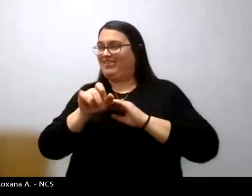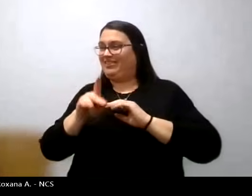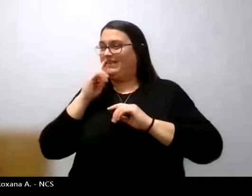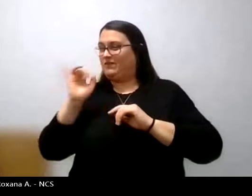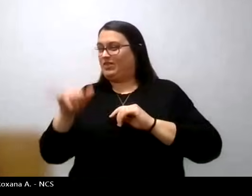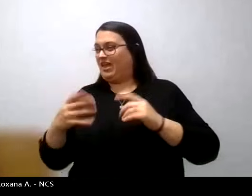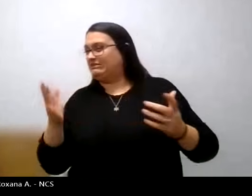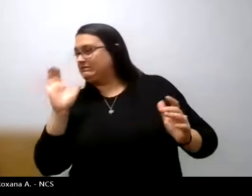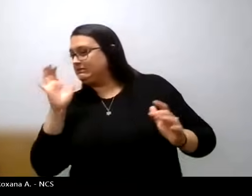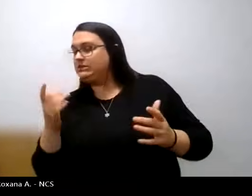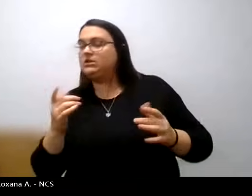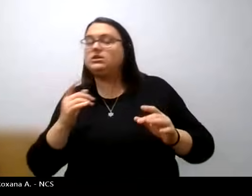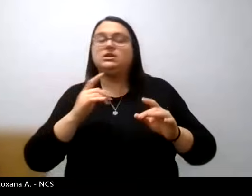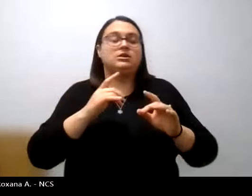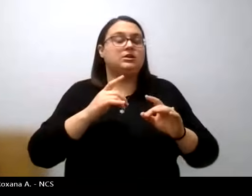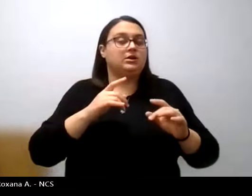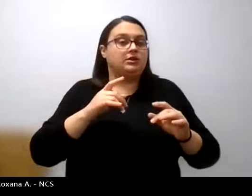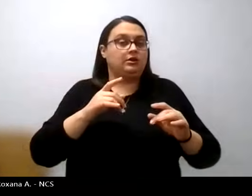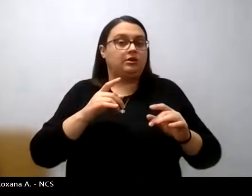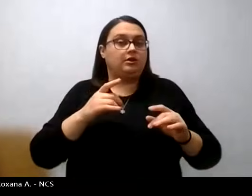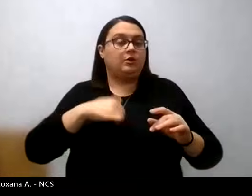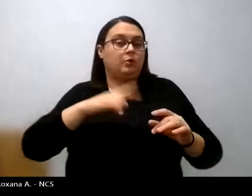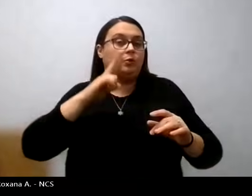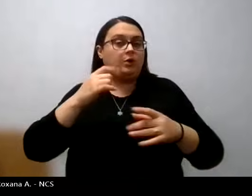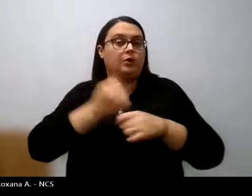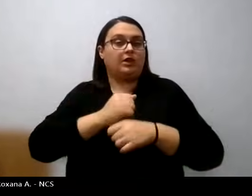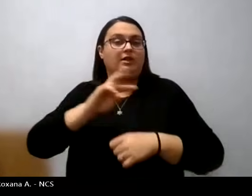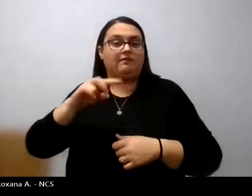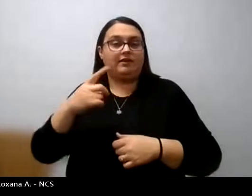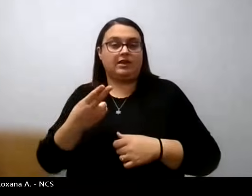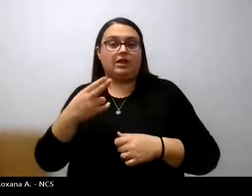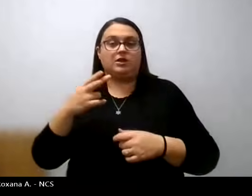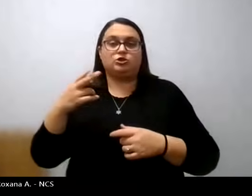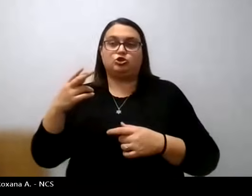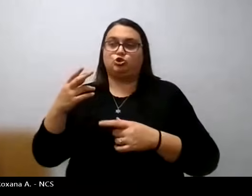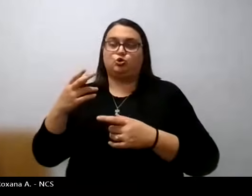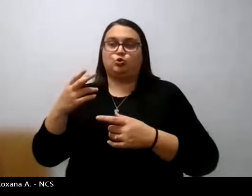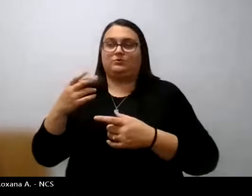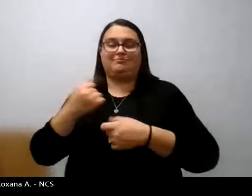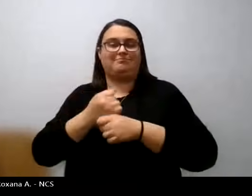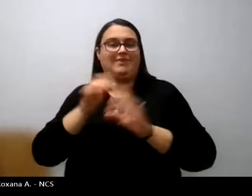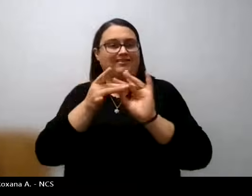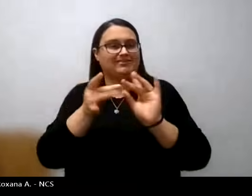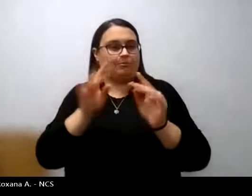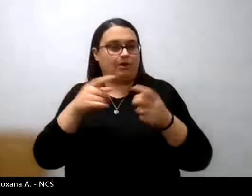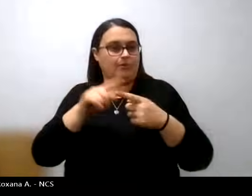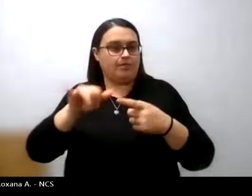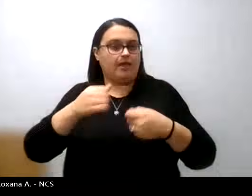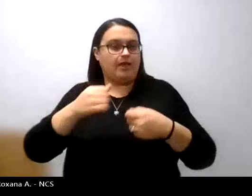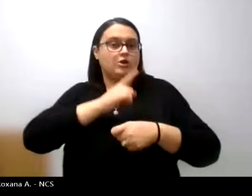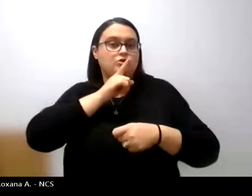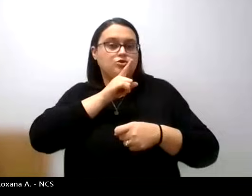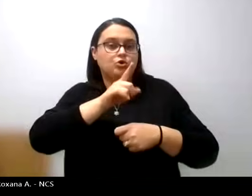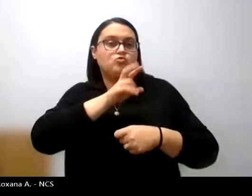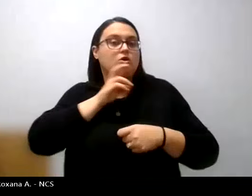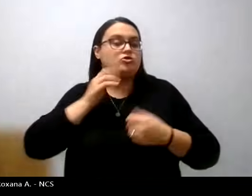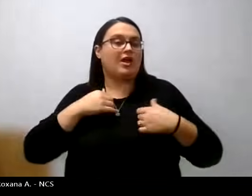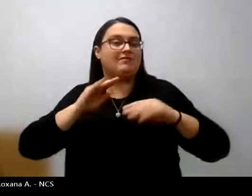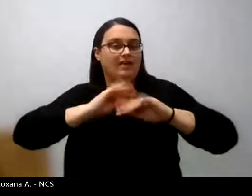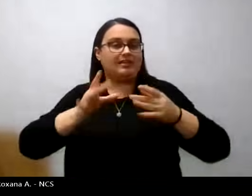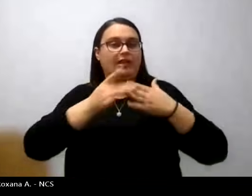but we should, we'll get VDH to sound off on and make sure that restaurants have clear